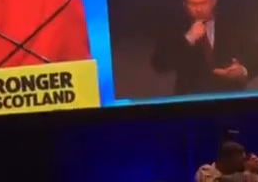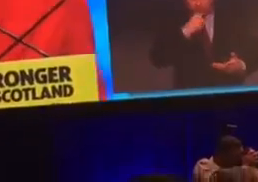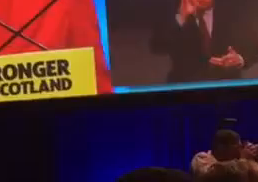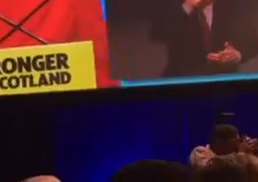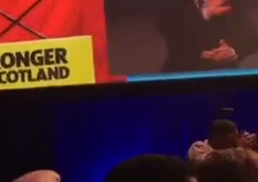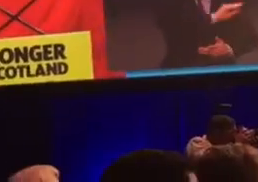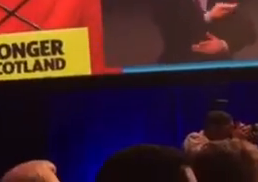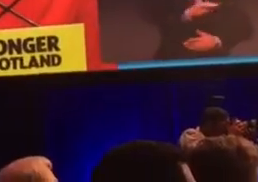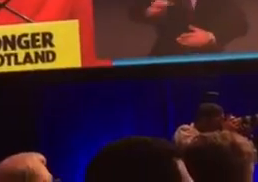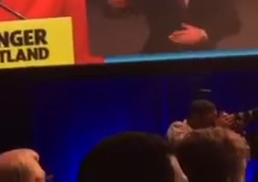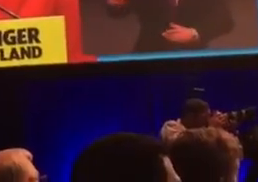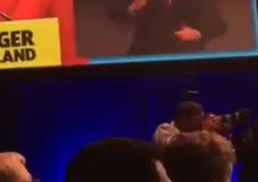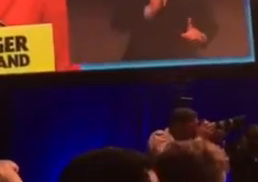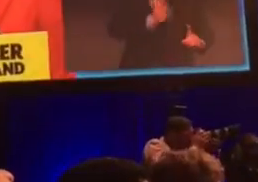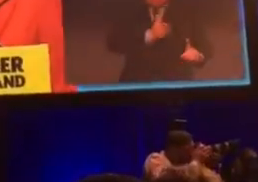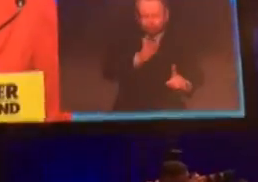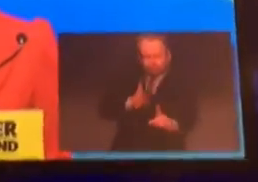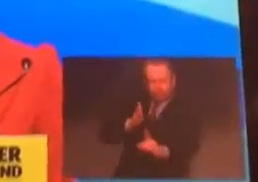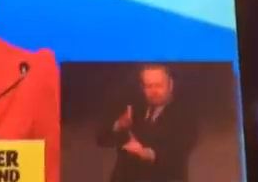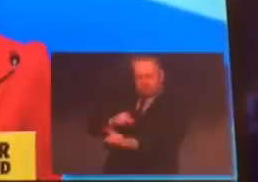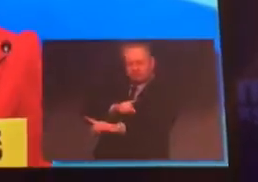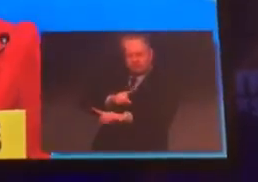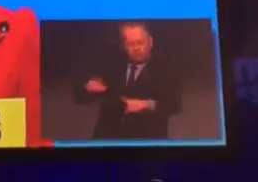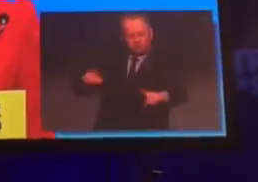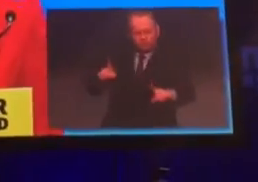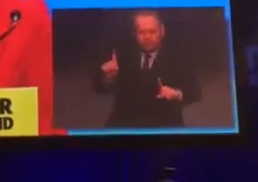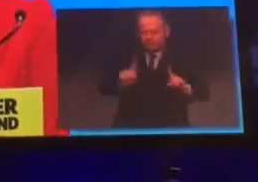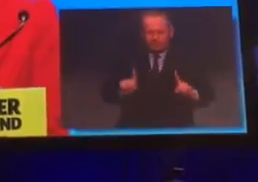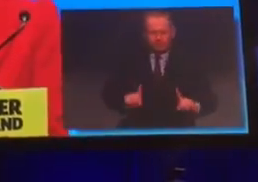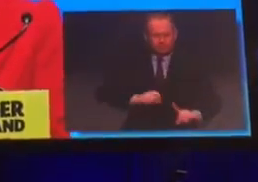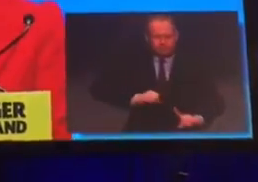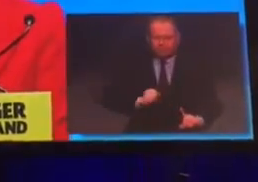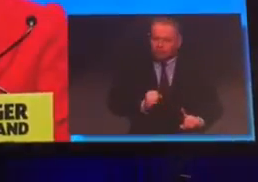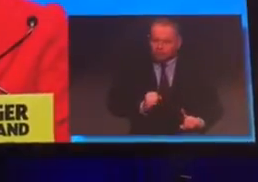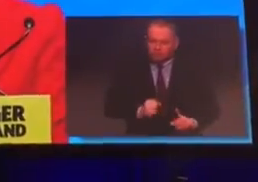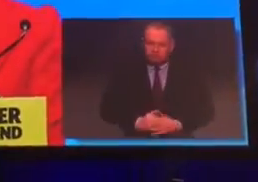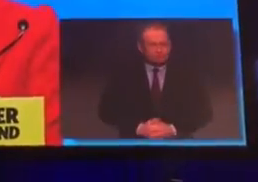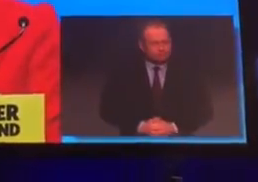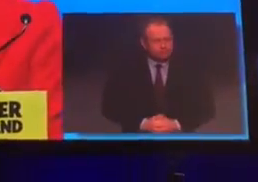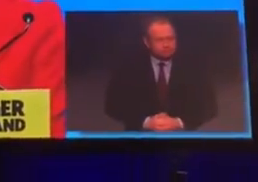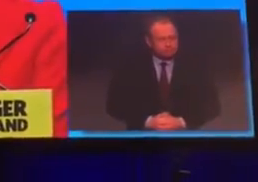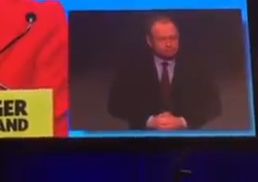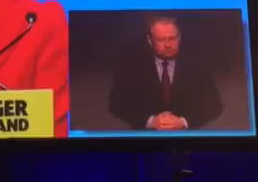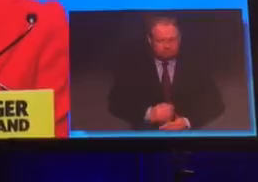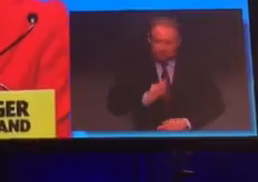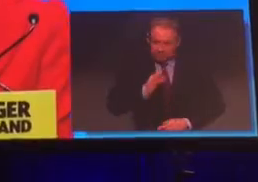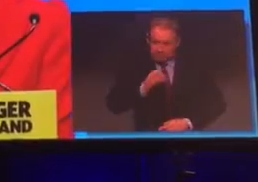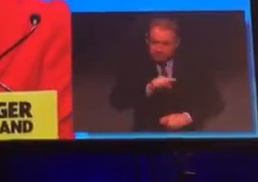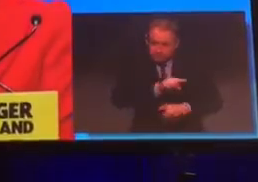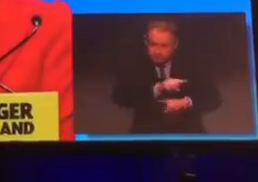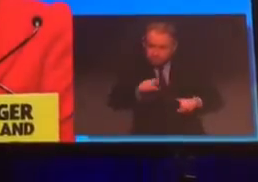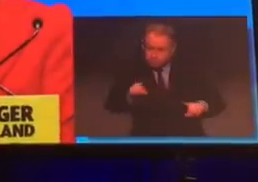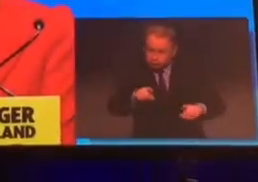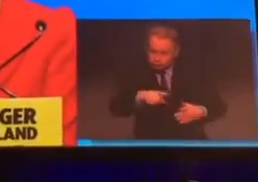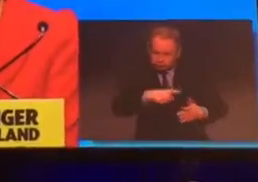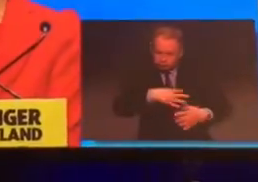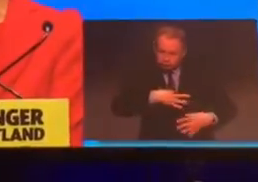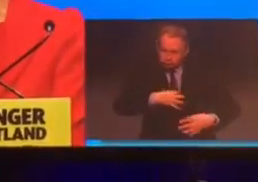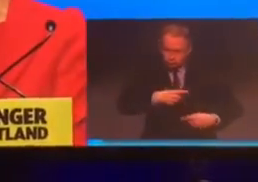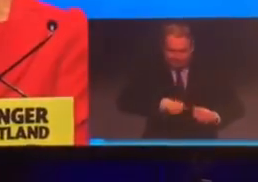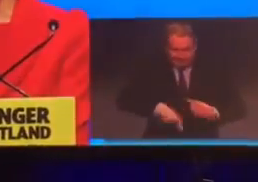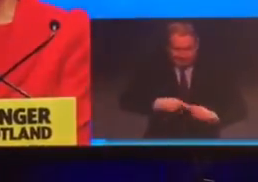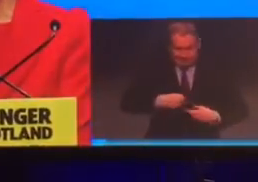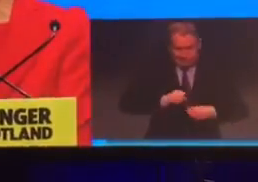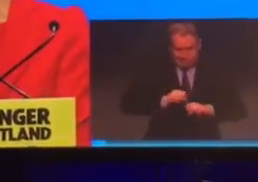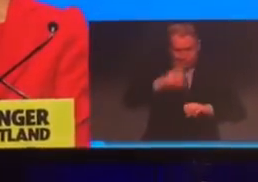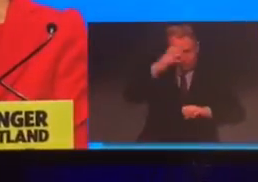simply and directly to the people of Scotland. I will ask you to elect us to be your government